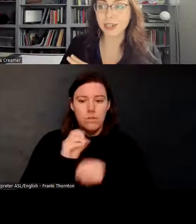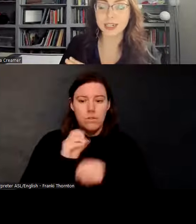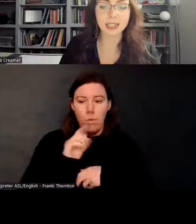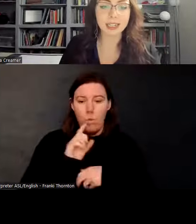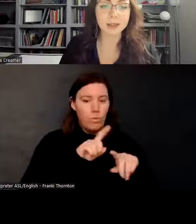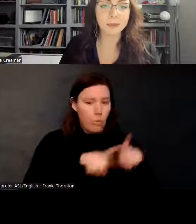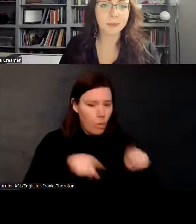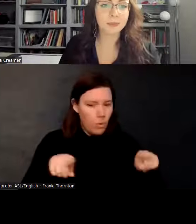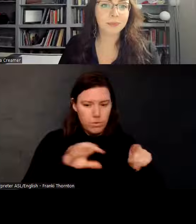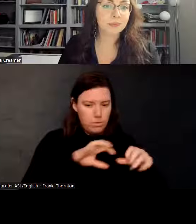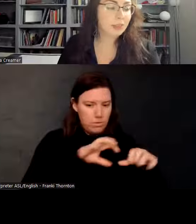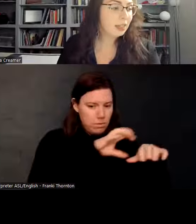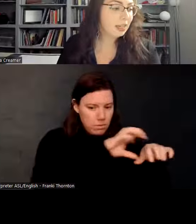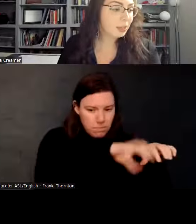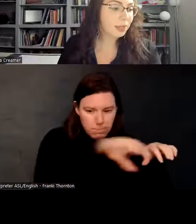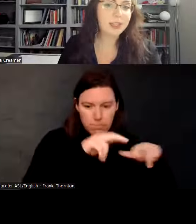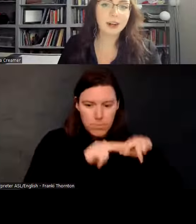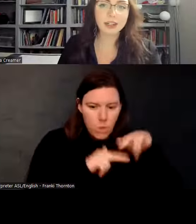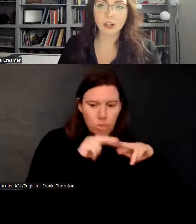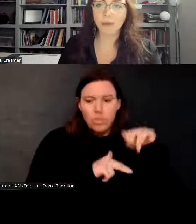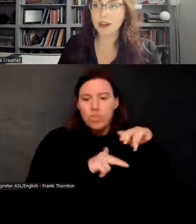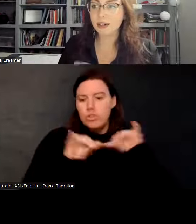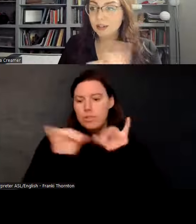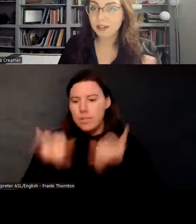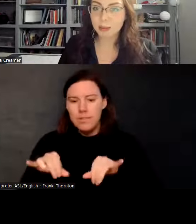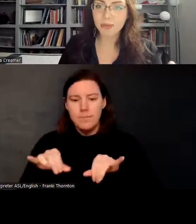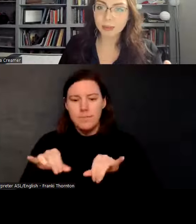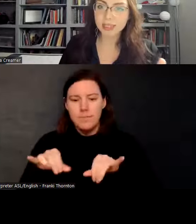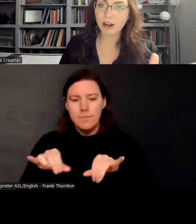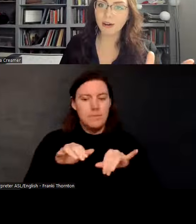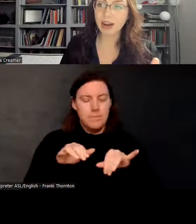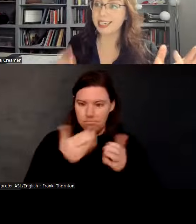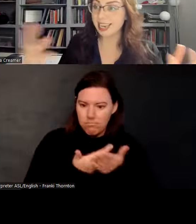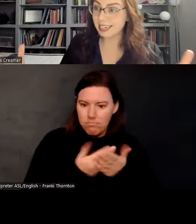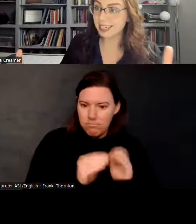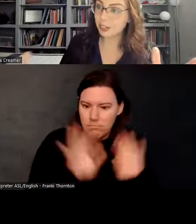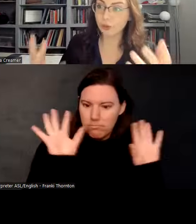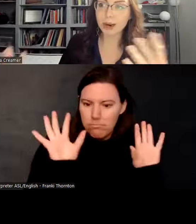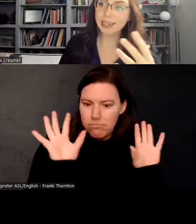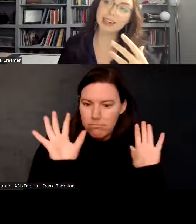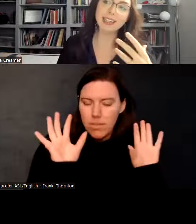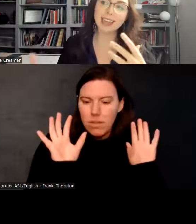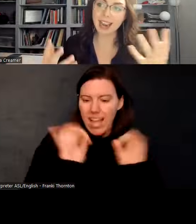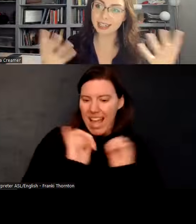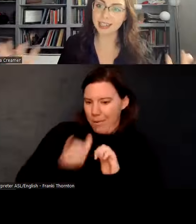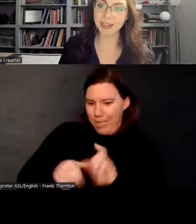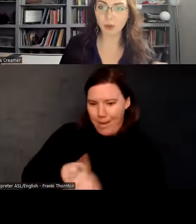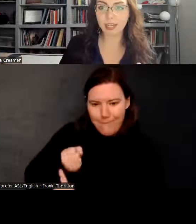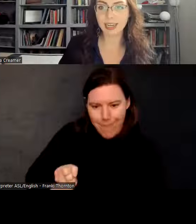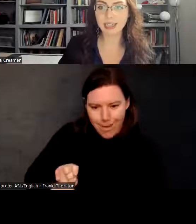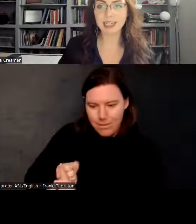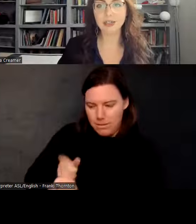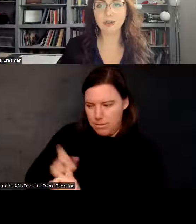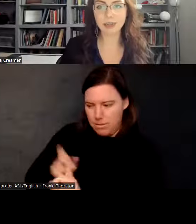the Assyrians? So in the archaeological record, the performance of identities, group identities, and